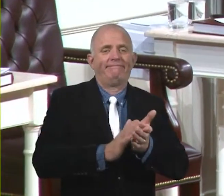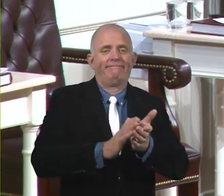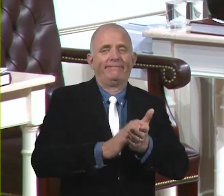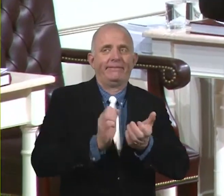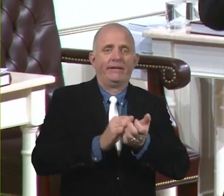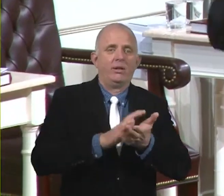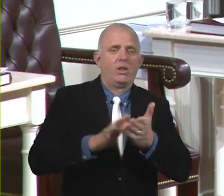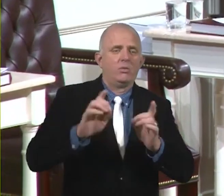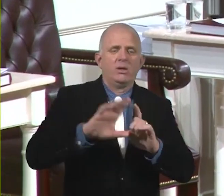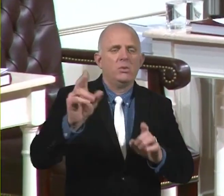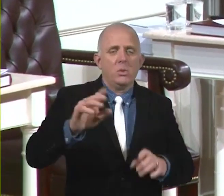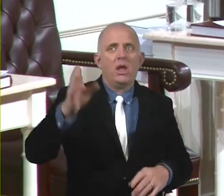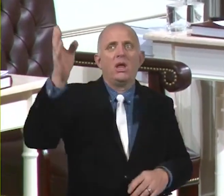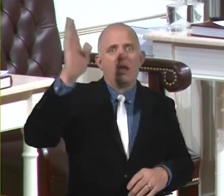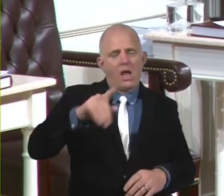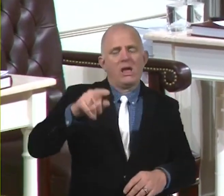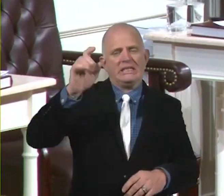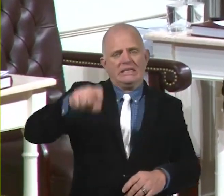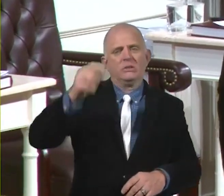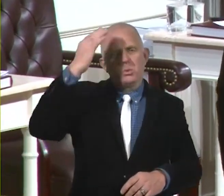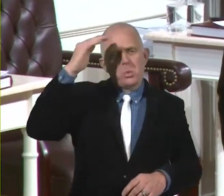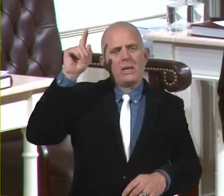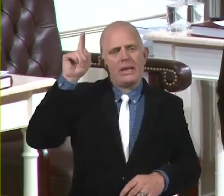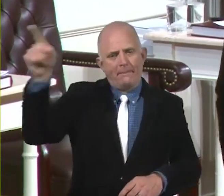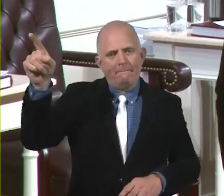you, do you know him?